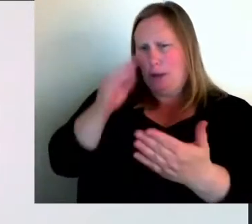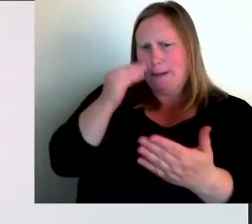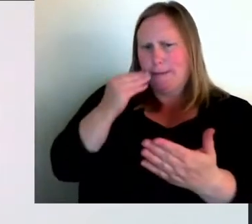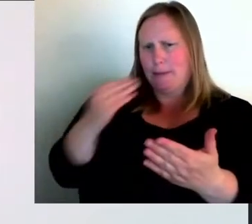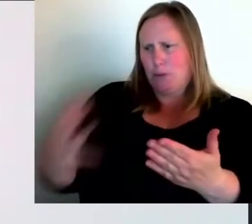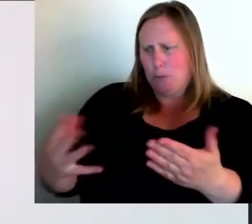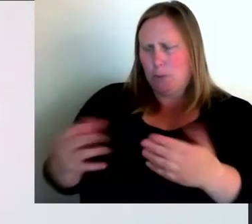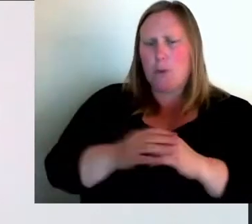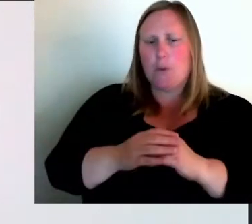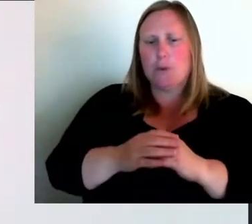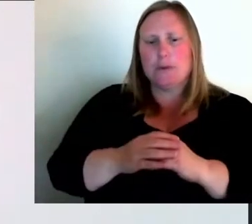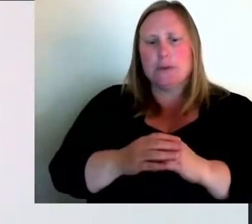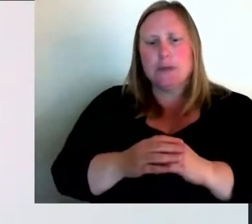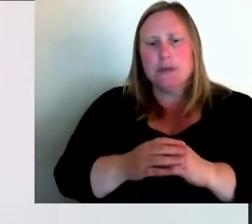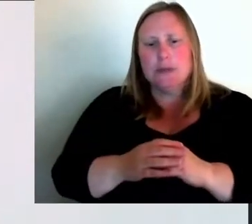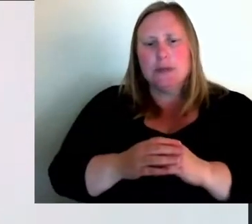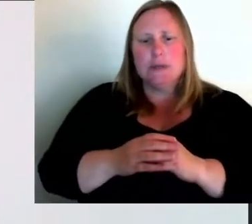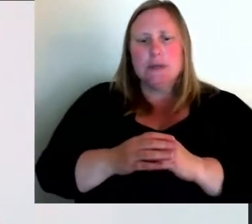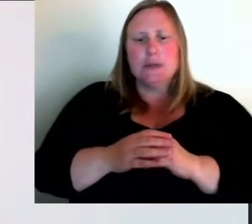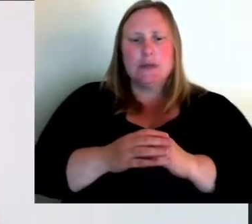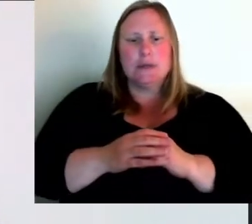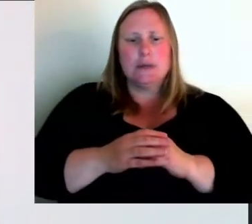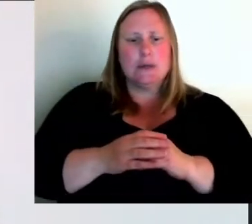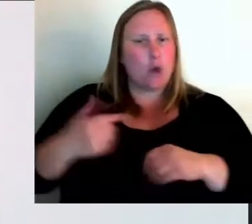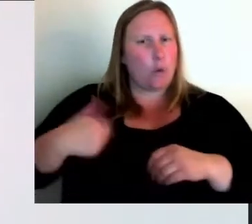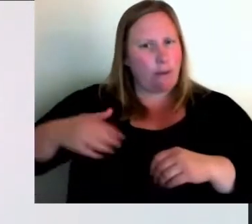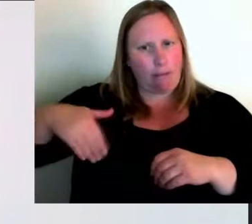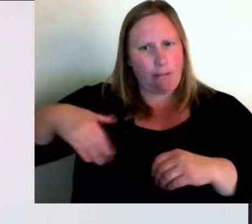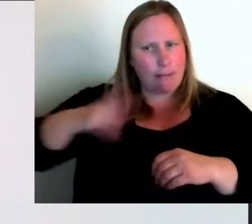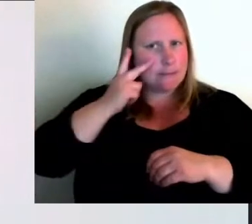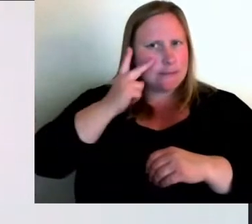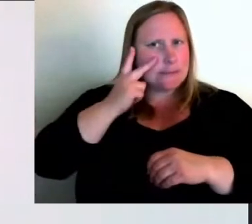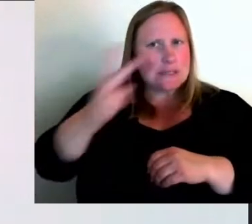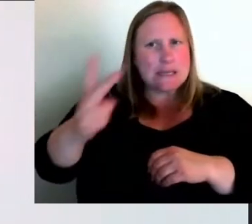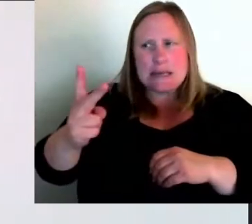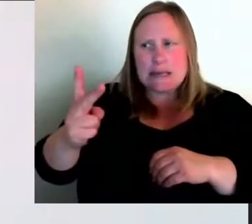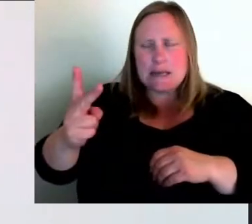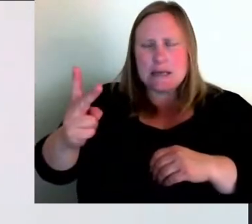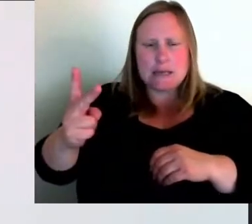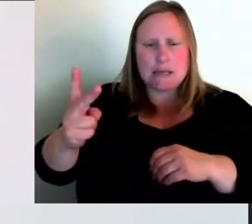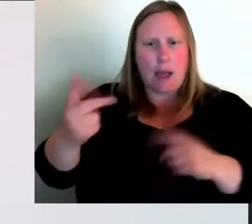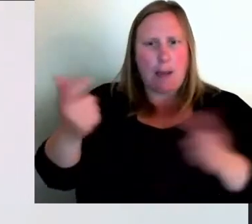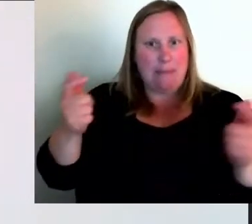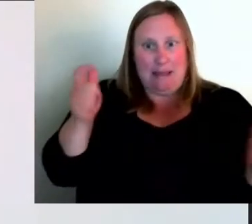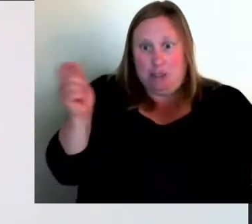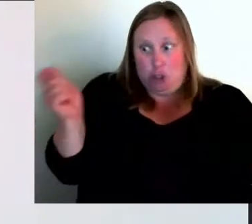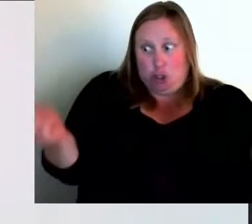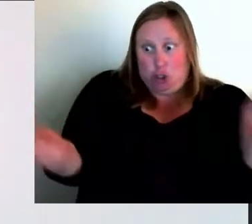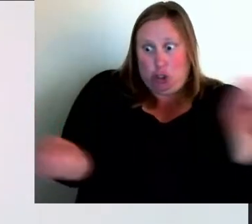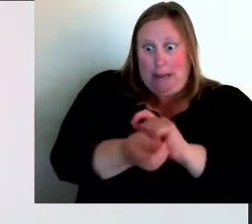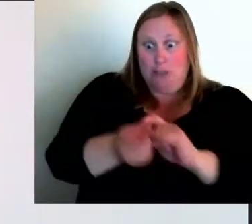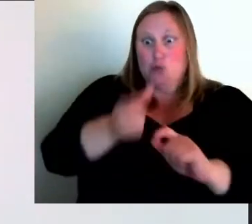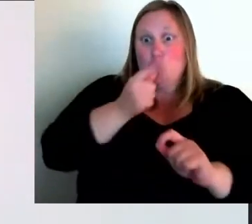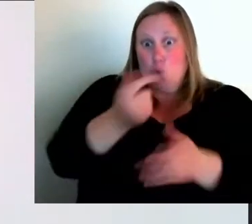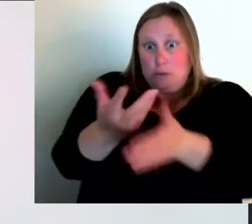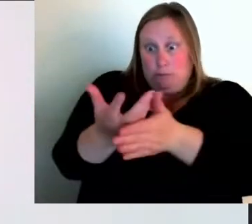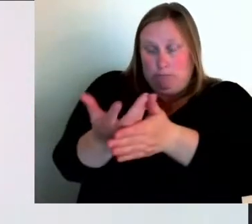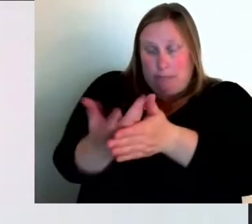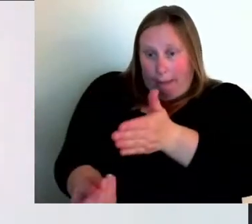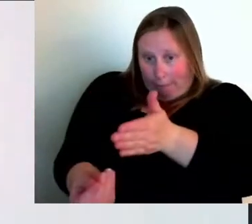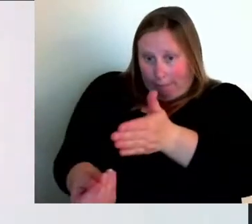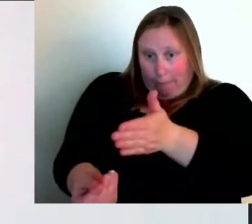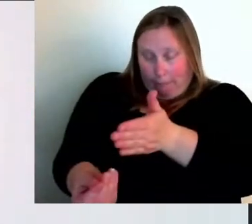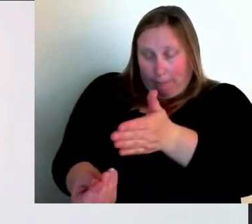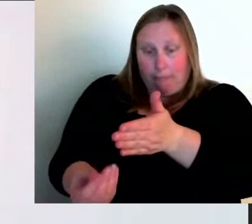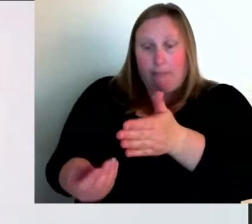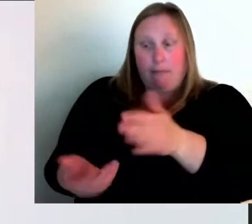you specifically. We haven't seen a real large shift in who is dying from COVID-19. What we have